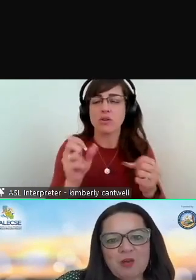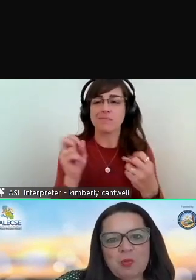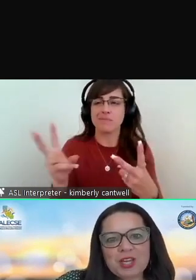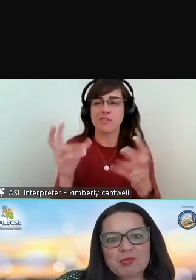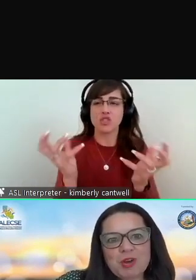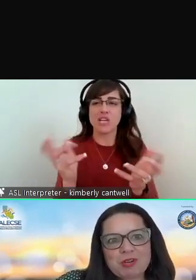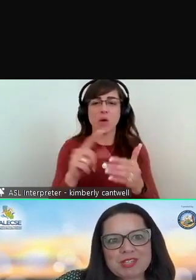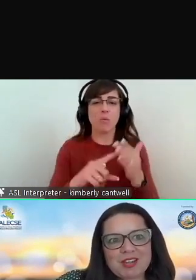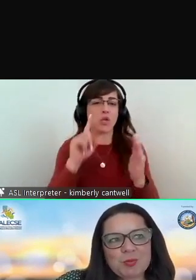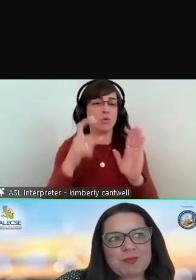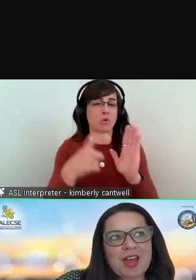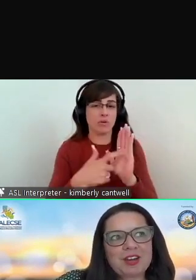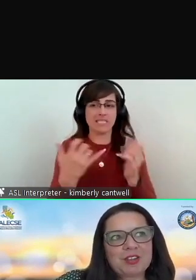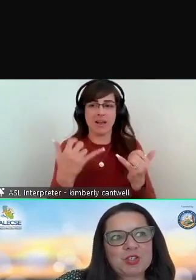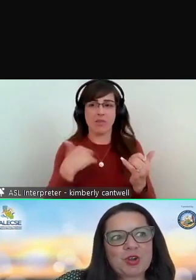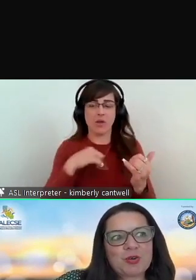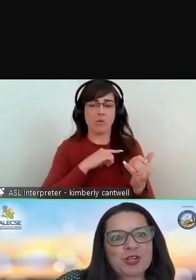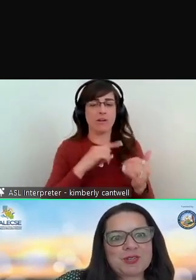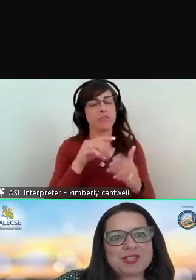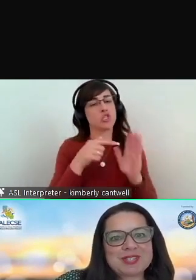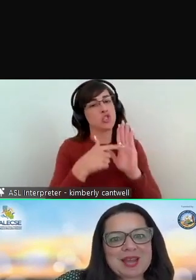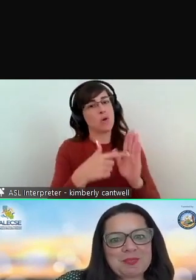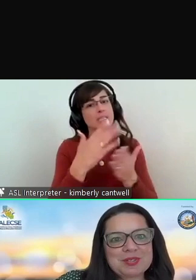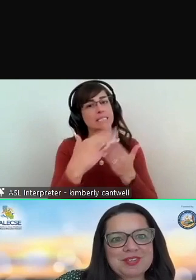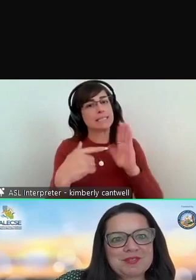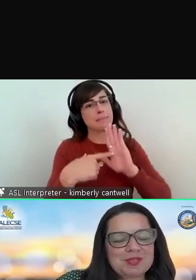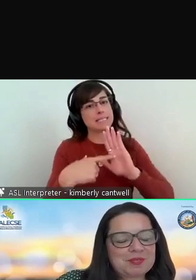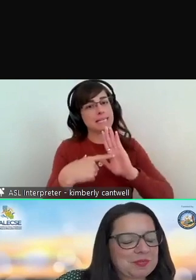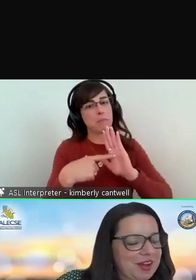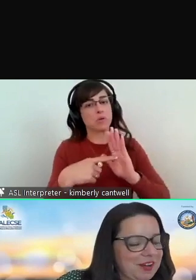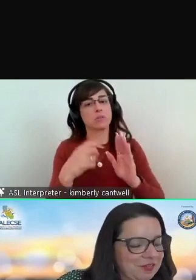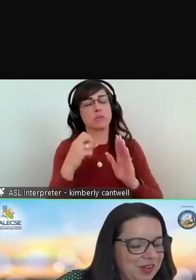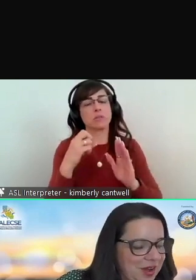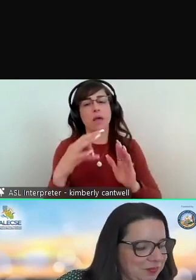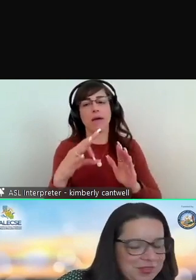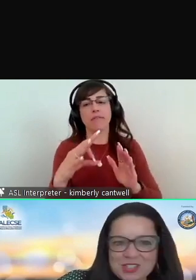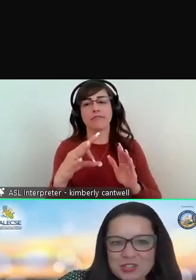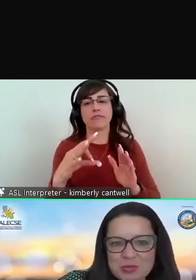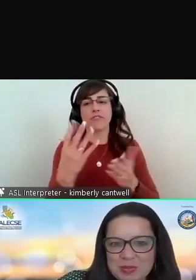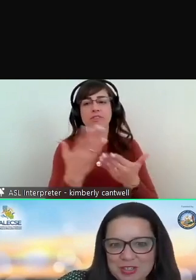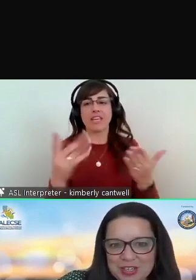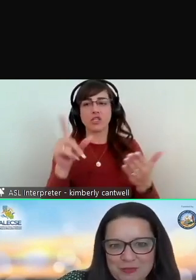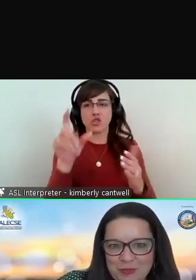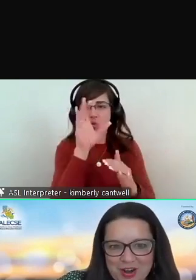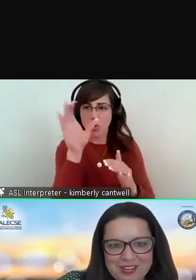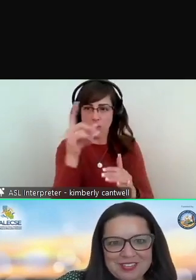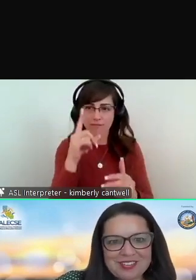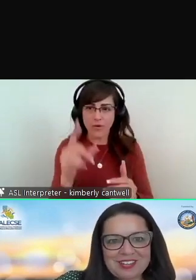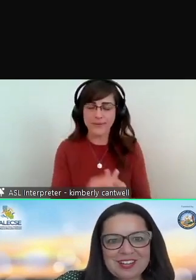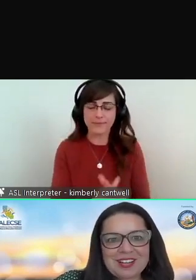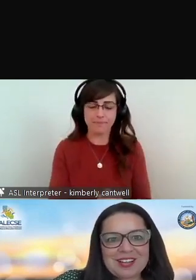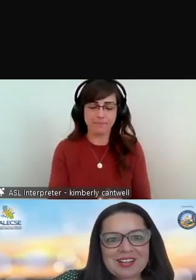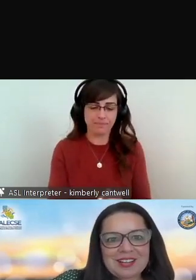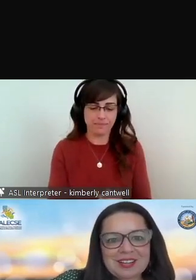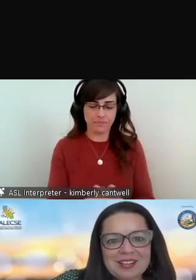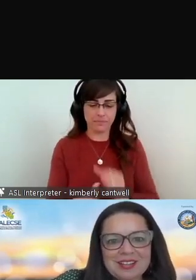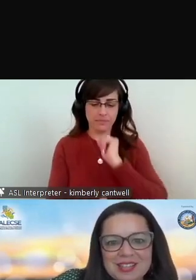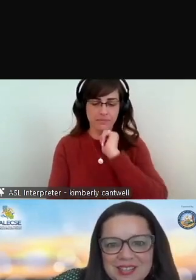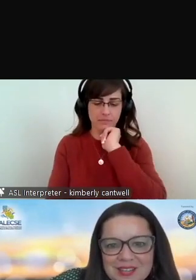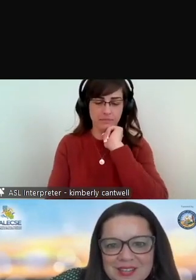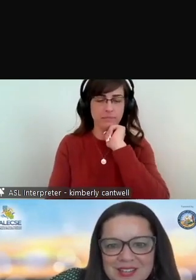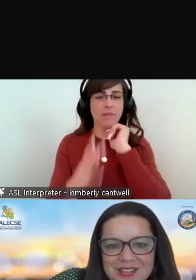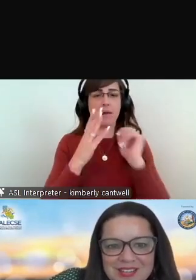in the chat what you noticed now that we've kind of shown you some samples of things you should be looking for.